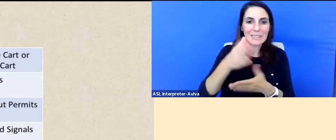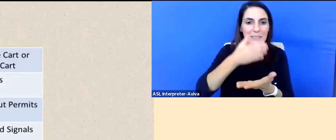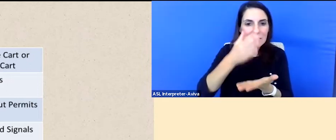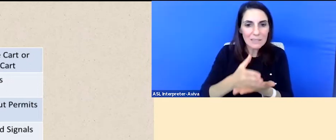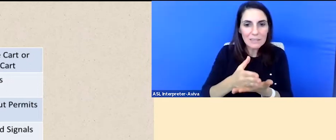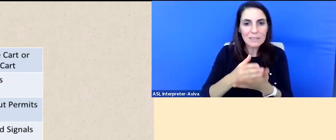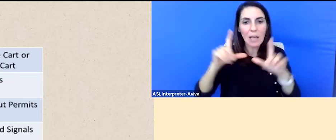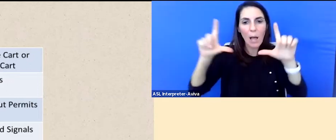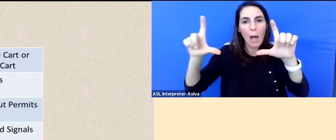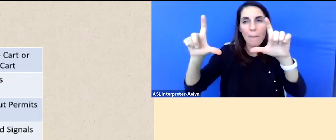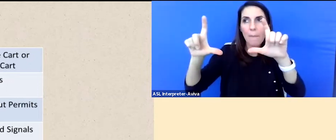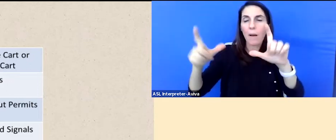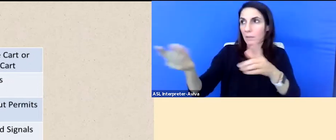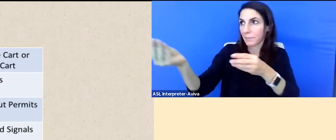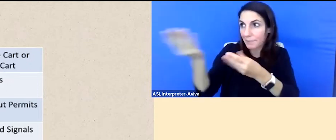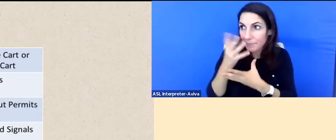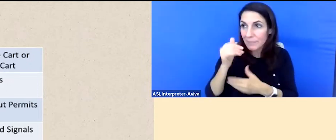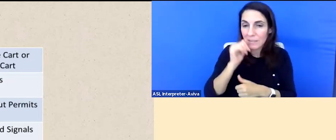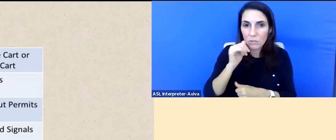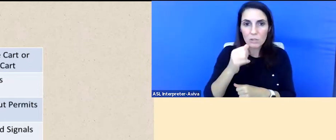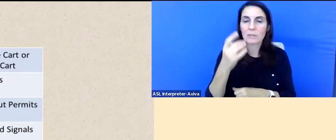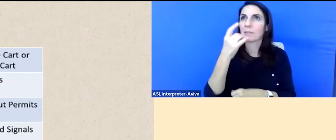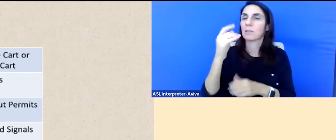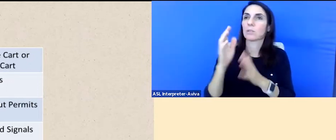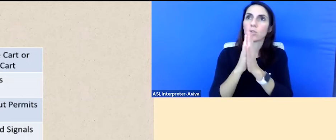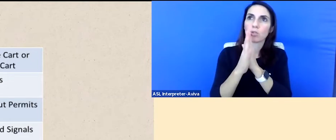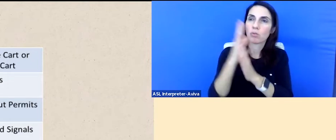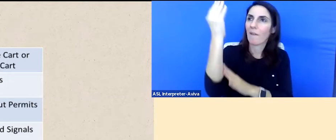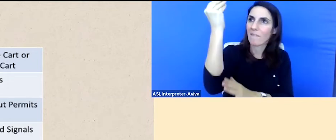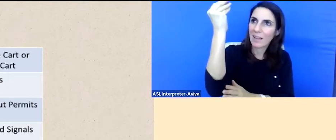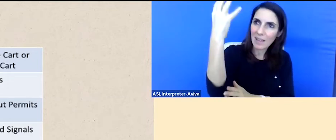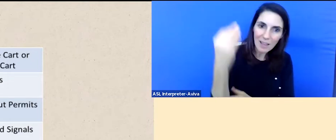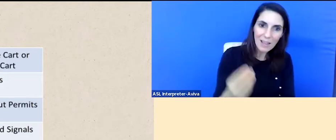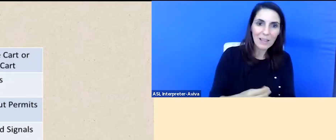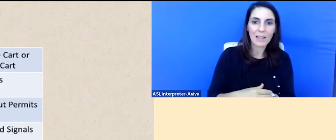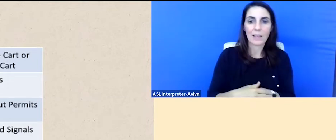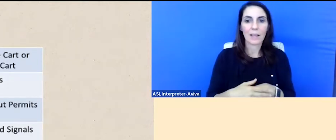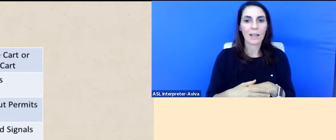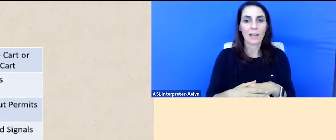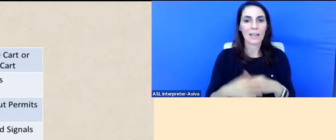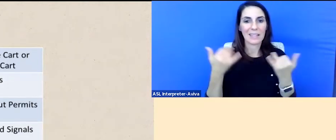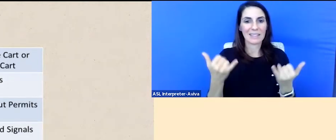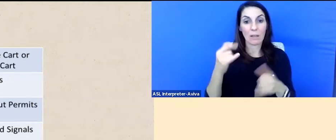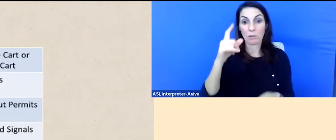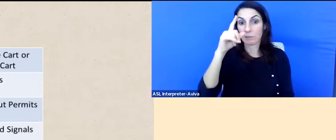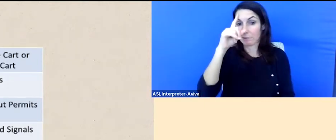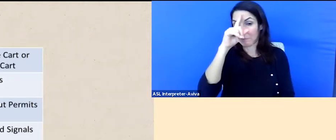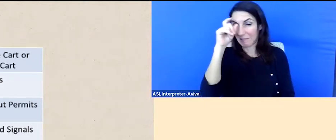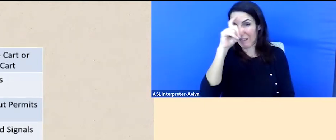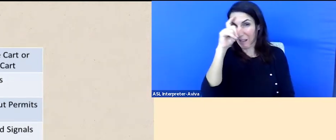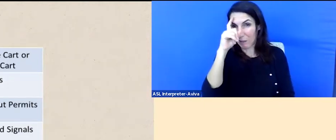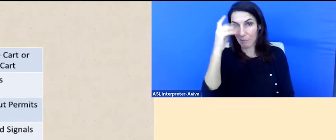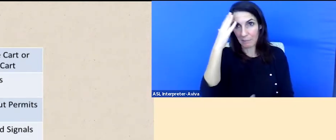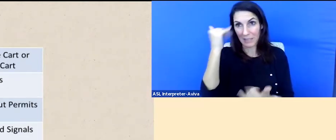to us, traffic signals, faded signs. Now in the summer, as we go into the